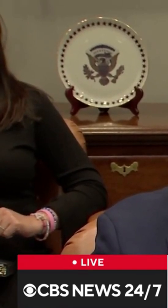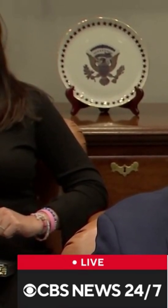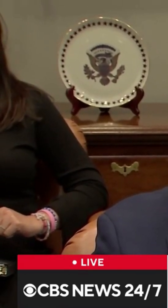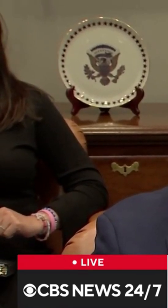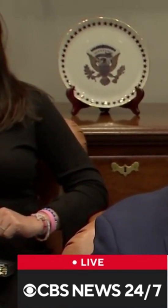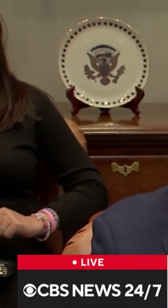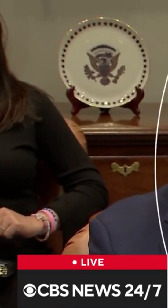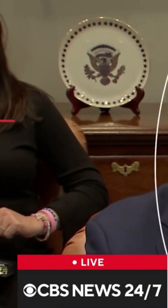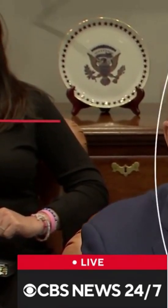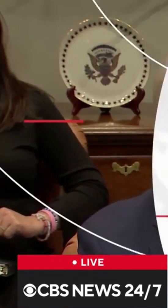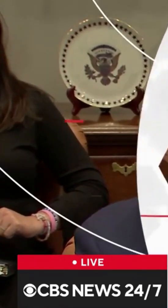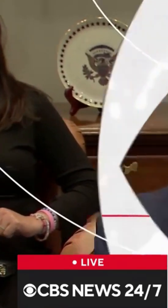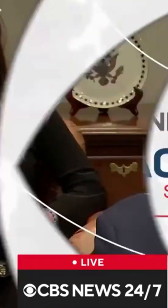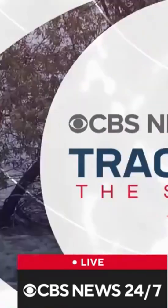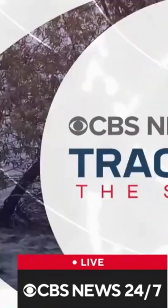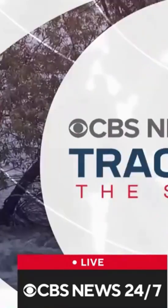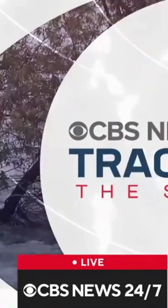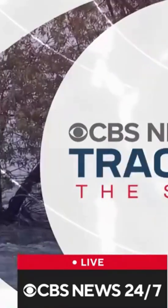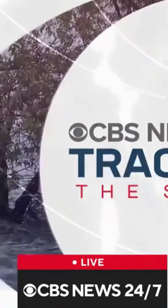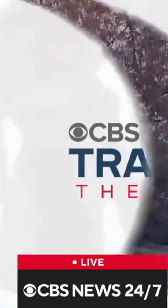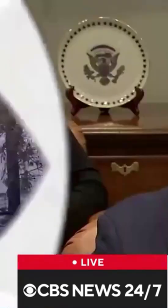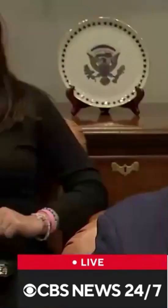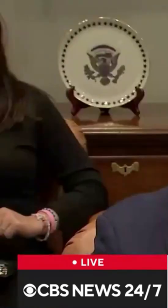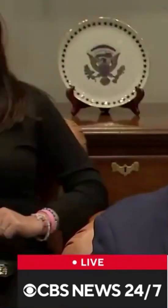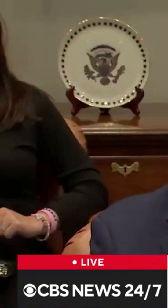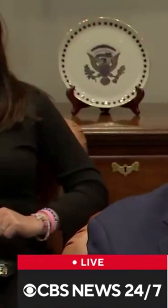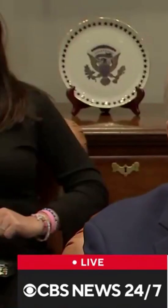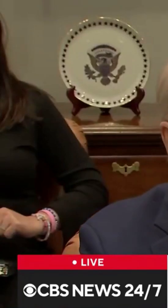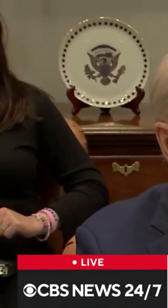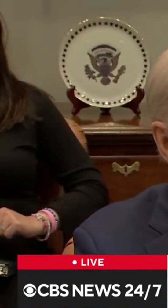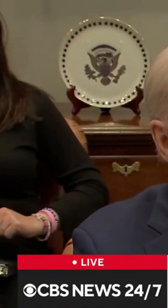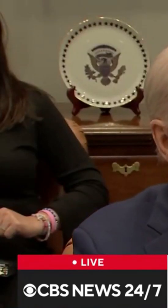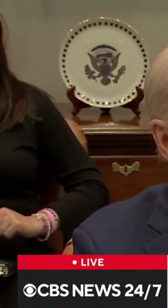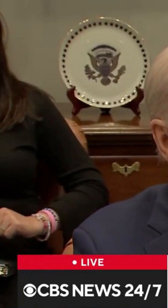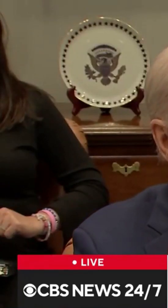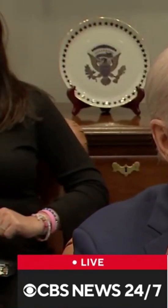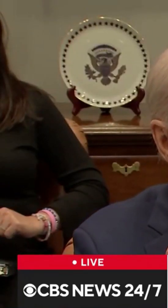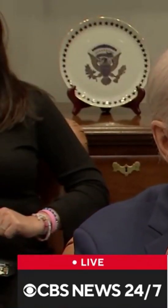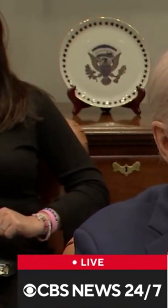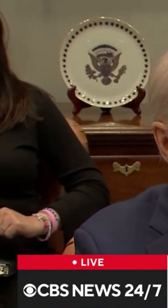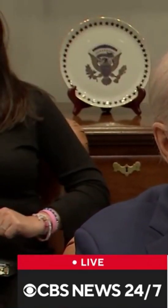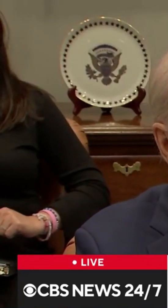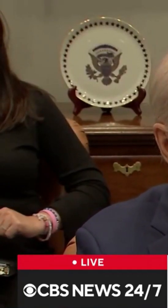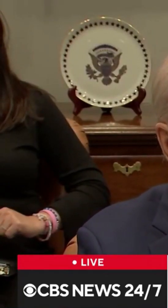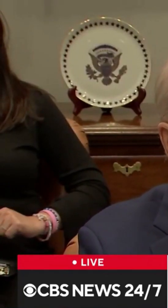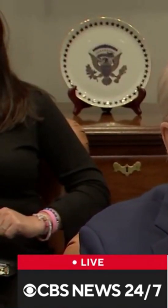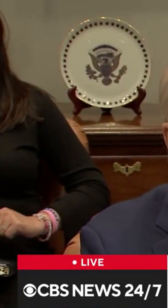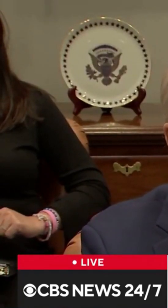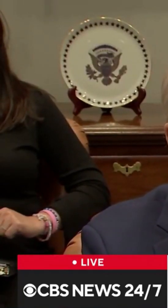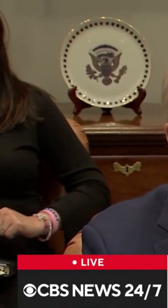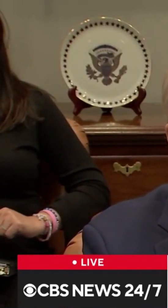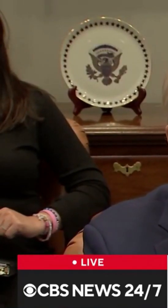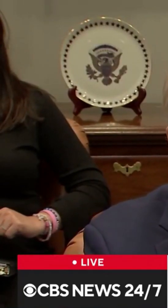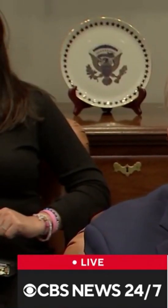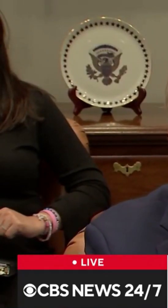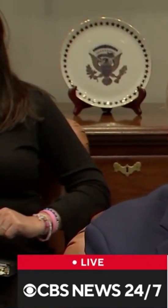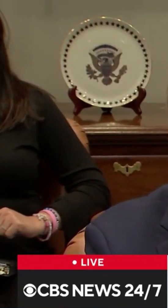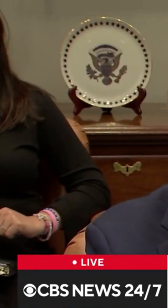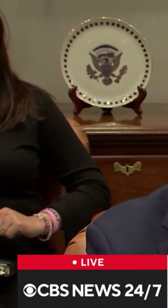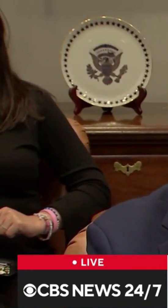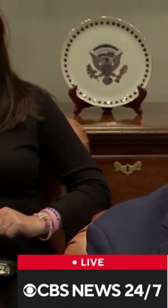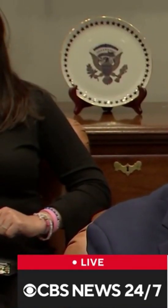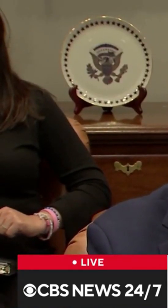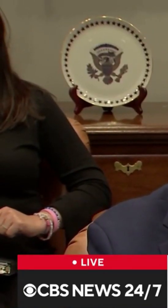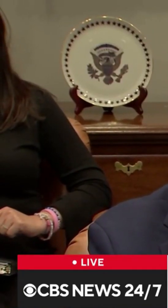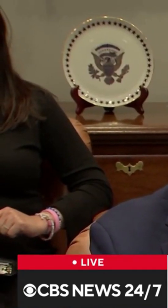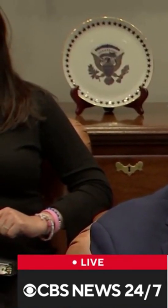prepare. I've directed this team to do everything it can to save lives and our communities, help our communities before, during,